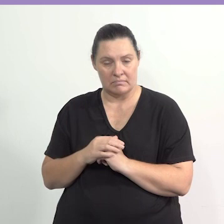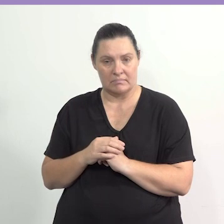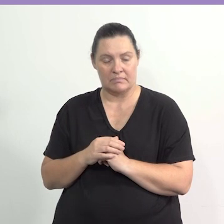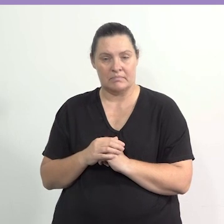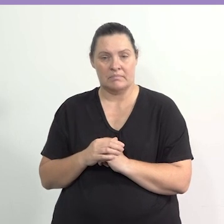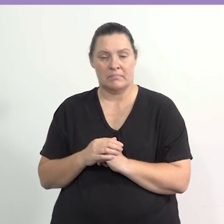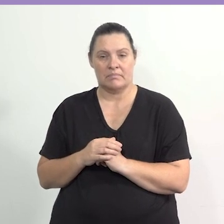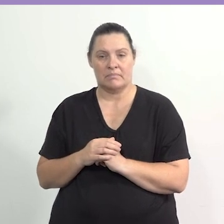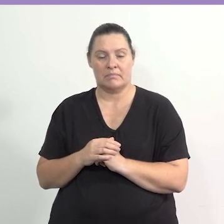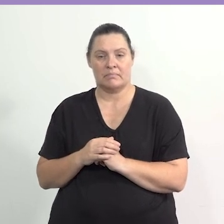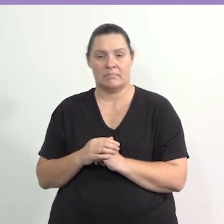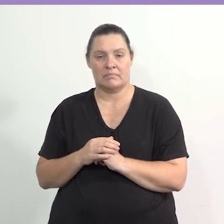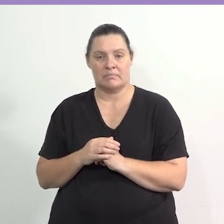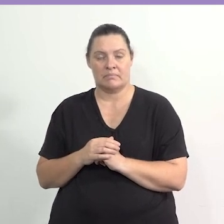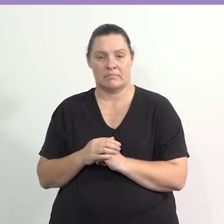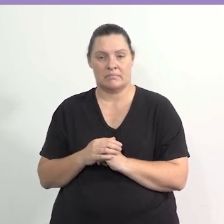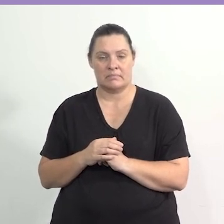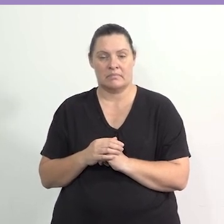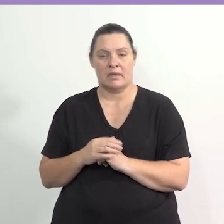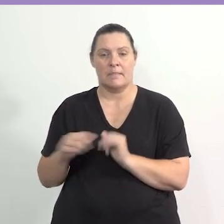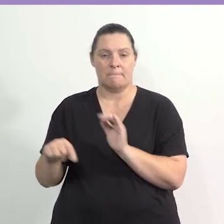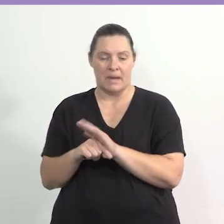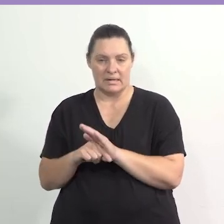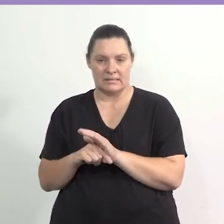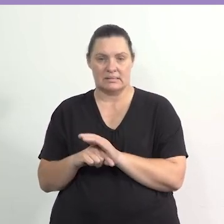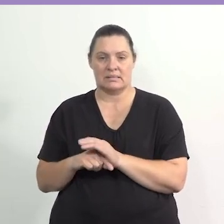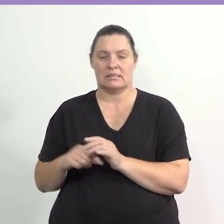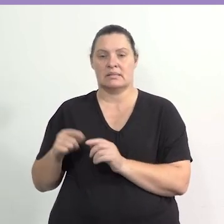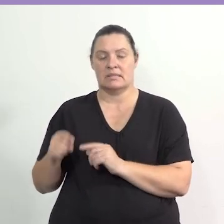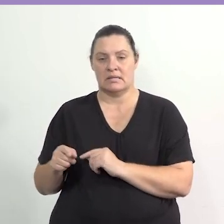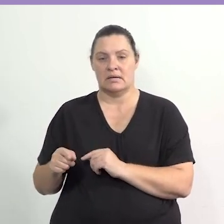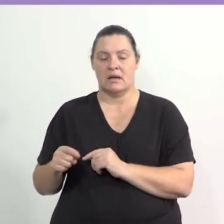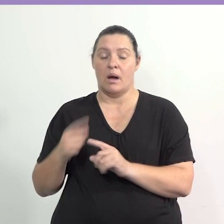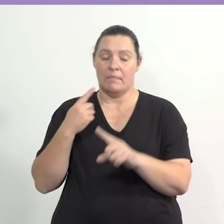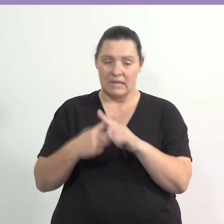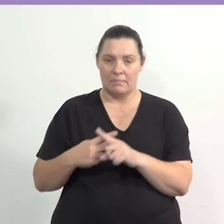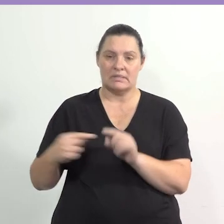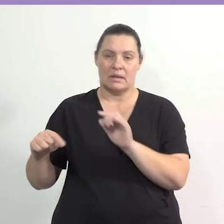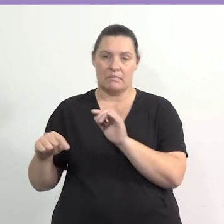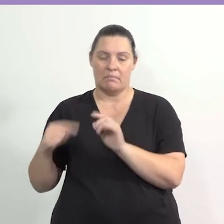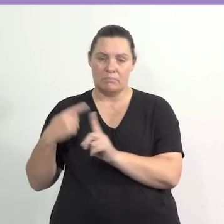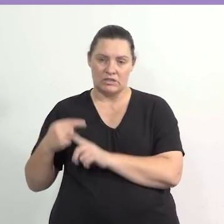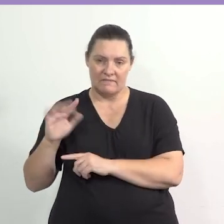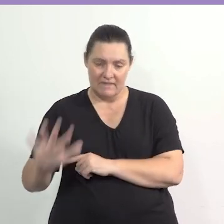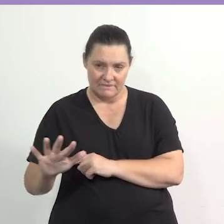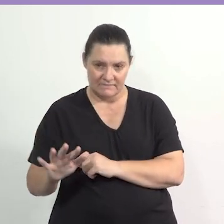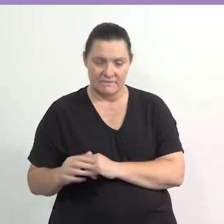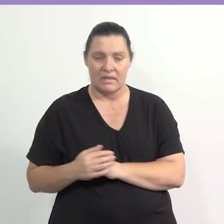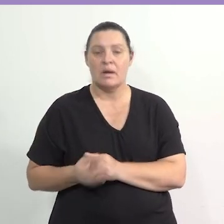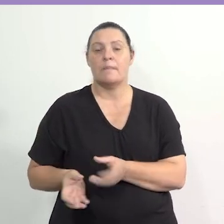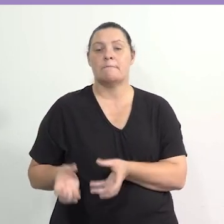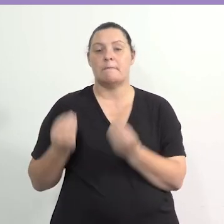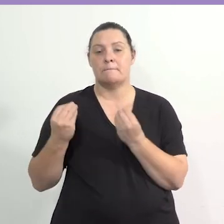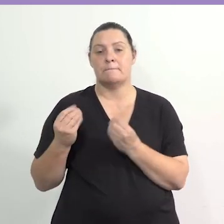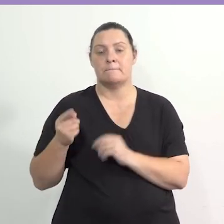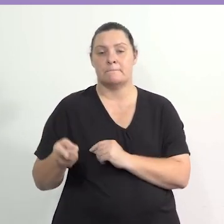because we are subtracting. We are going to say a negative 6 multiplied by a positive 5. And that is